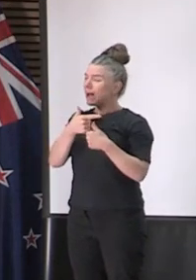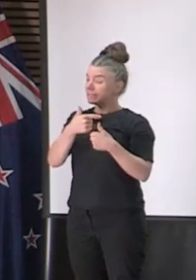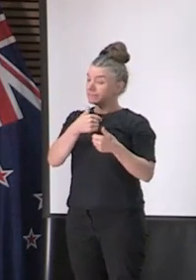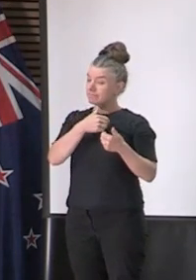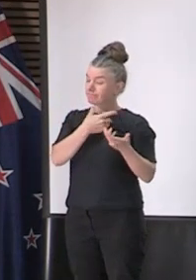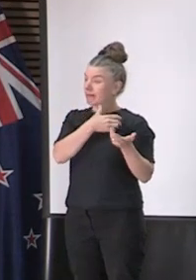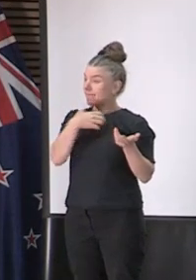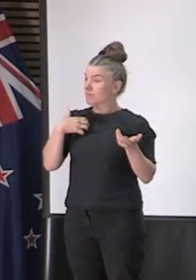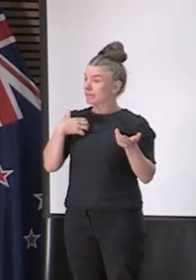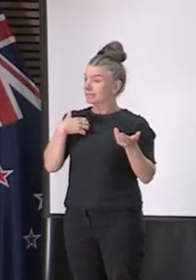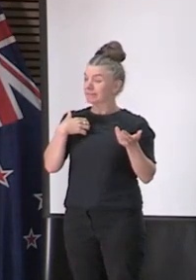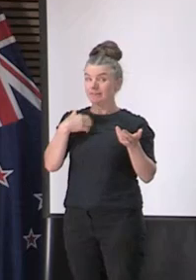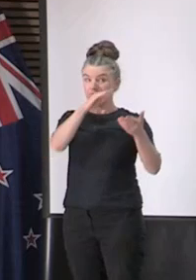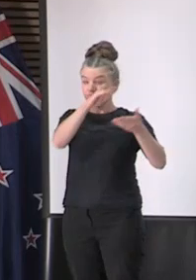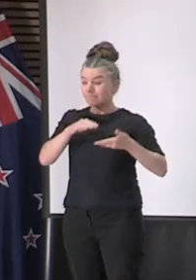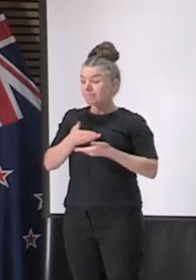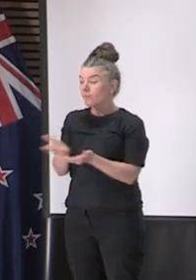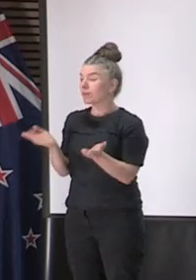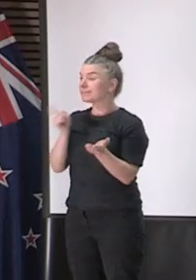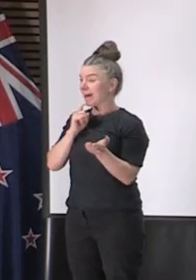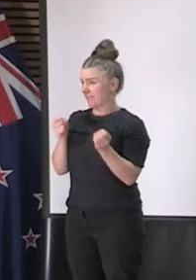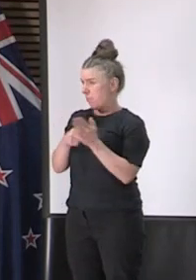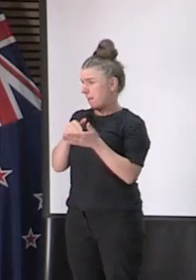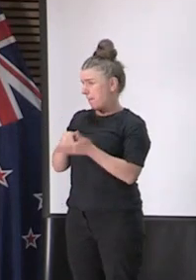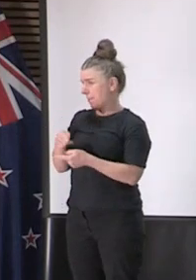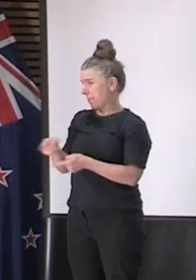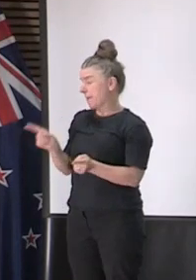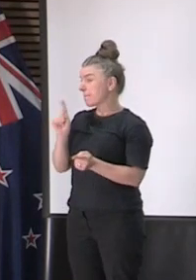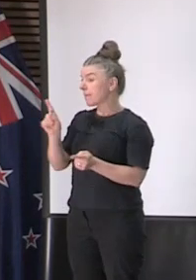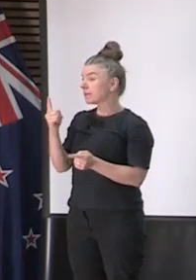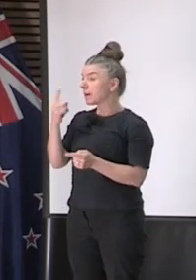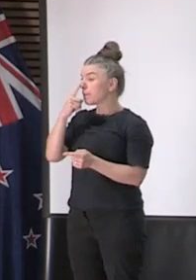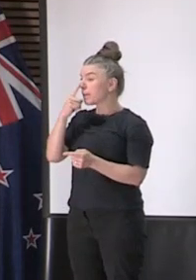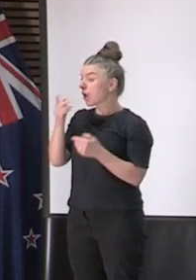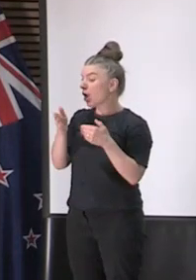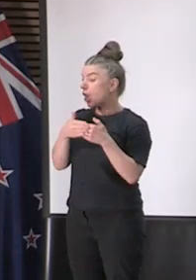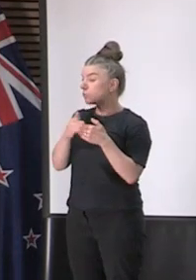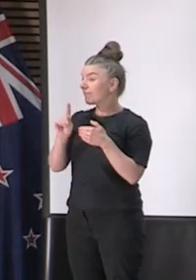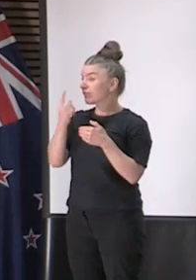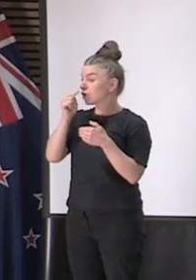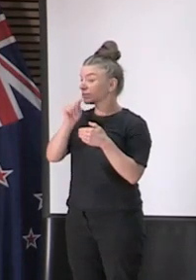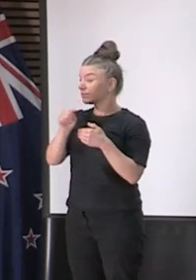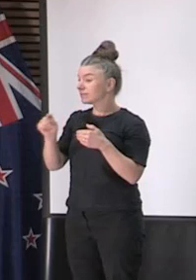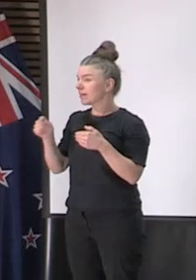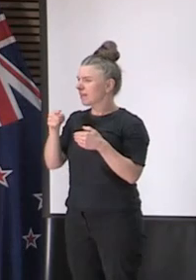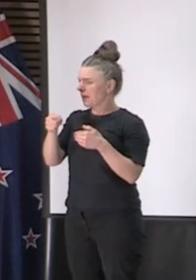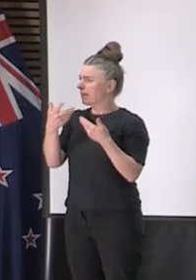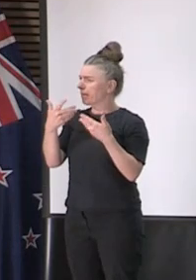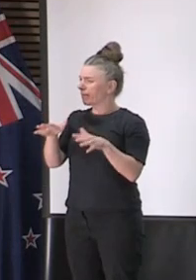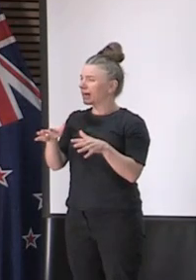have been important to that sector. But when you think about those that were first to close, actually they are ones who have relied